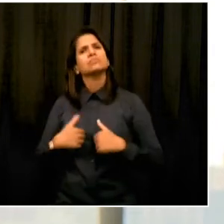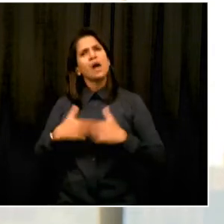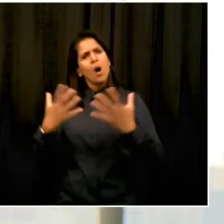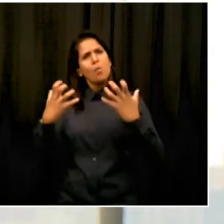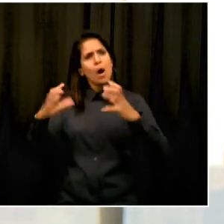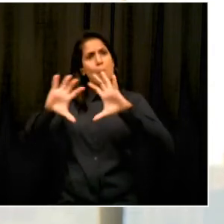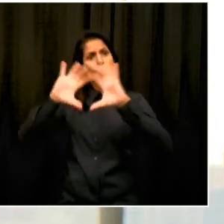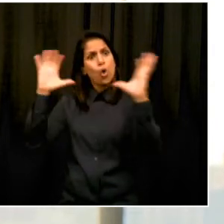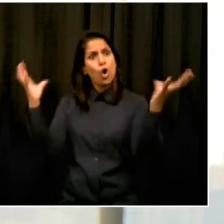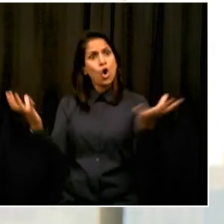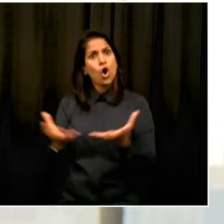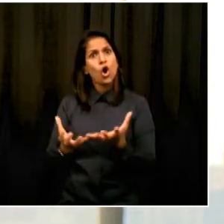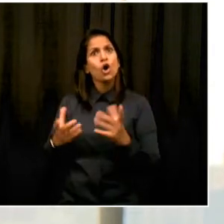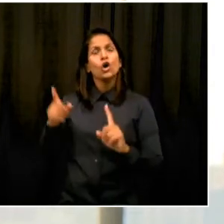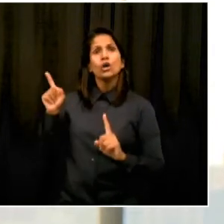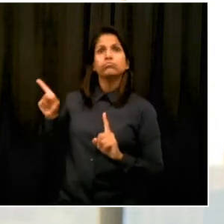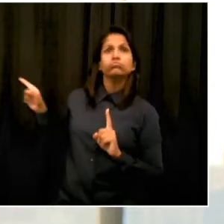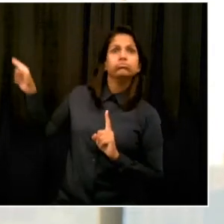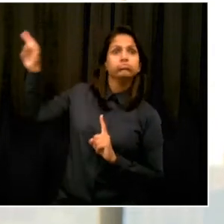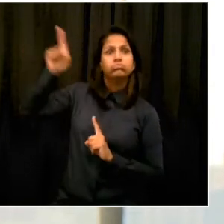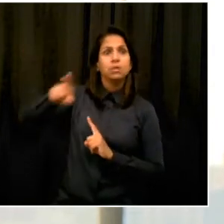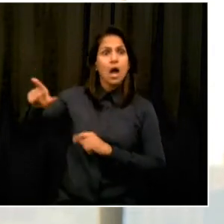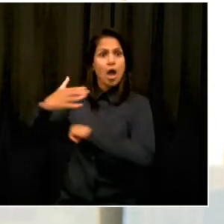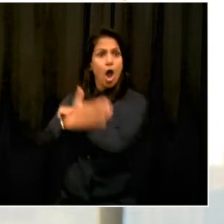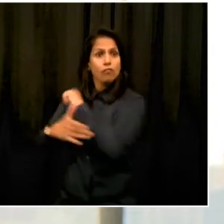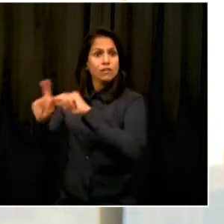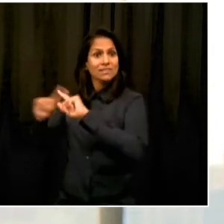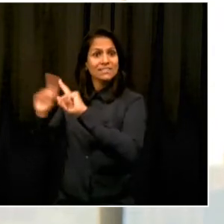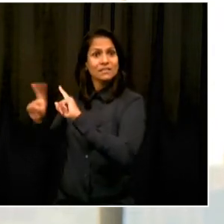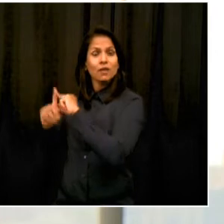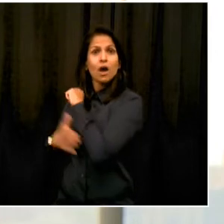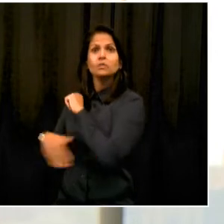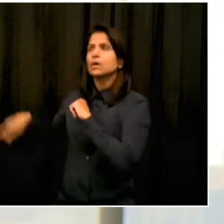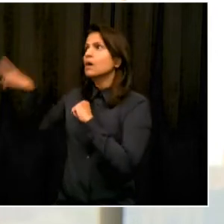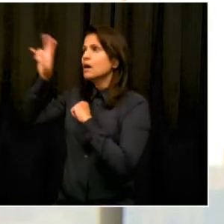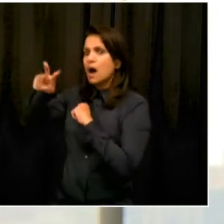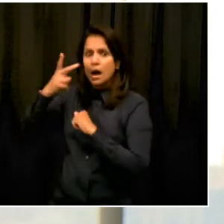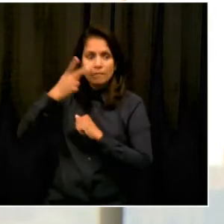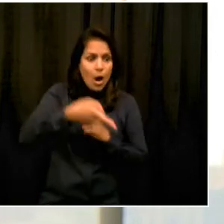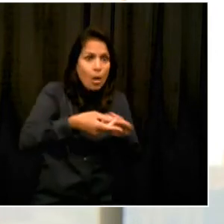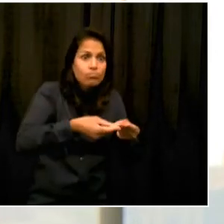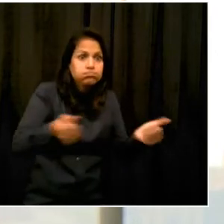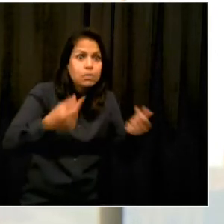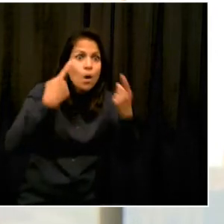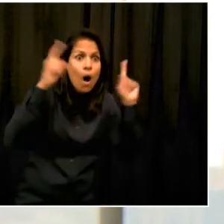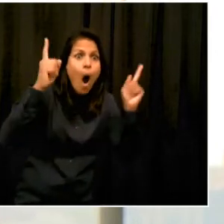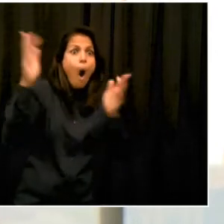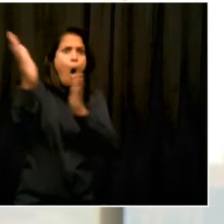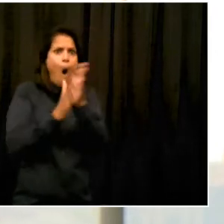And while we're talking about our future and while we're talking about health, let us never forget